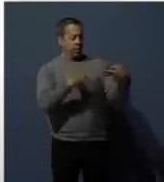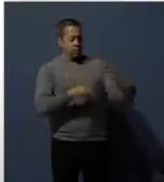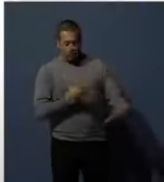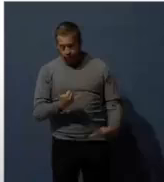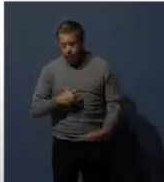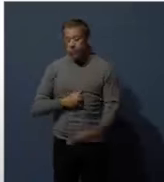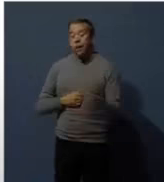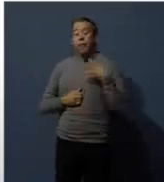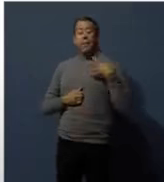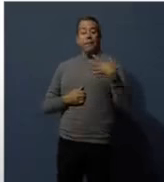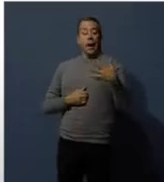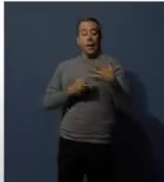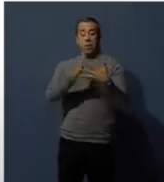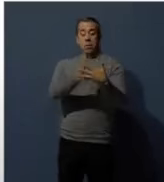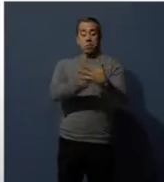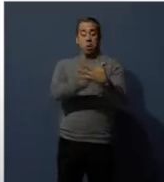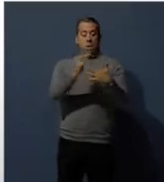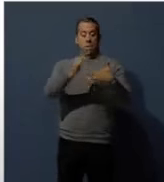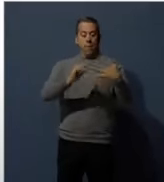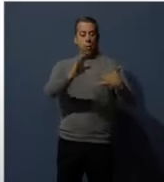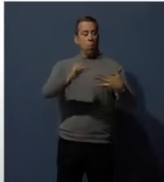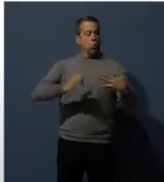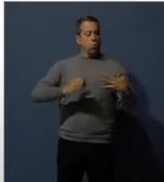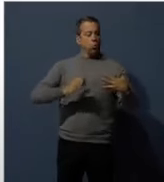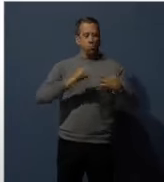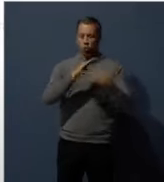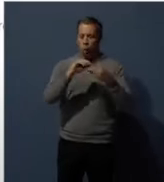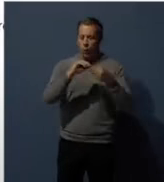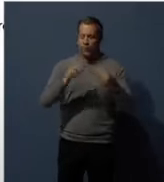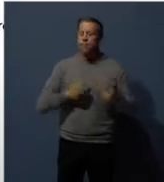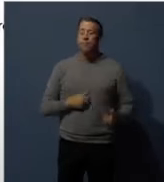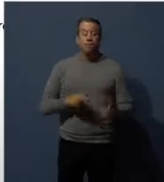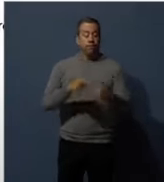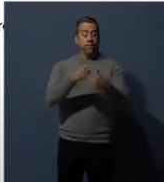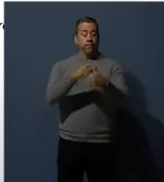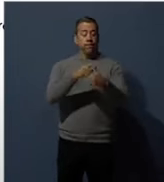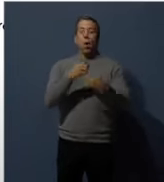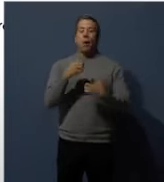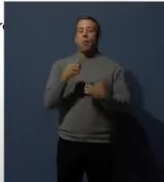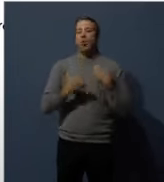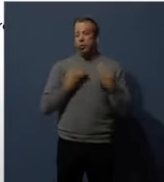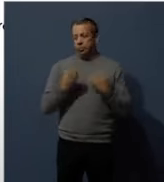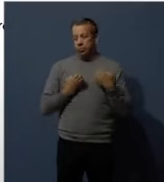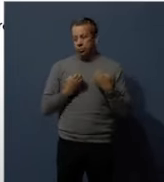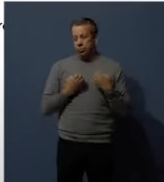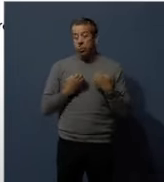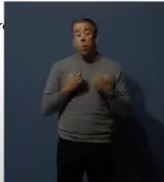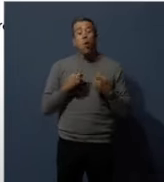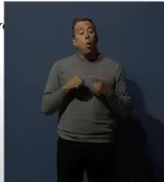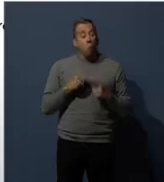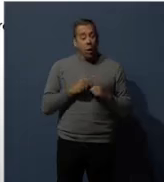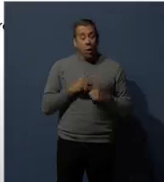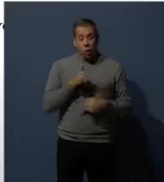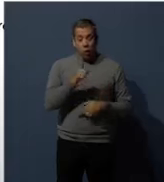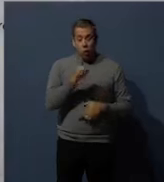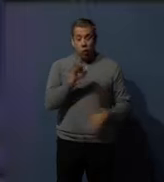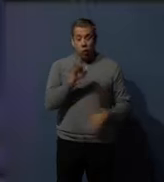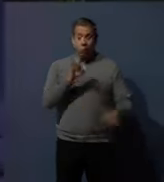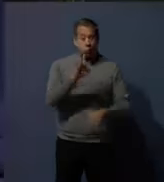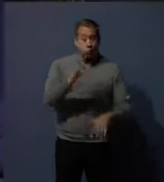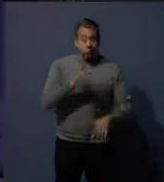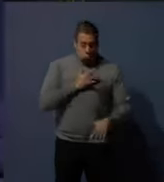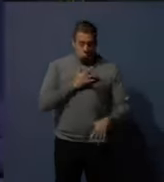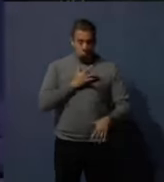five key parts to the story. The first one is an emotional connection. Here's a fact. When you move the heart and the